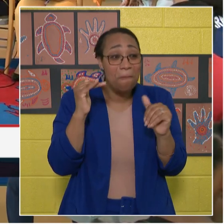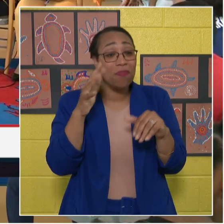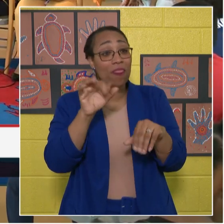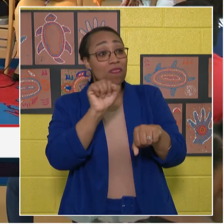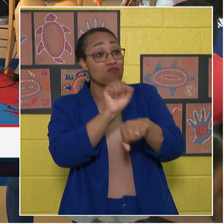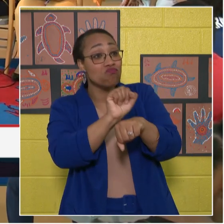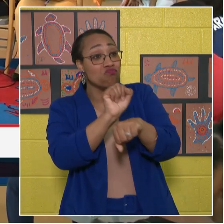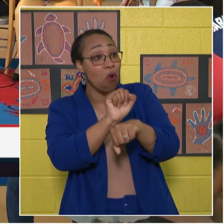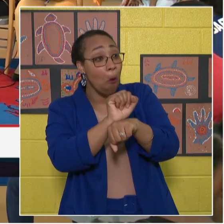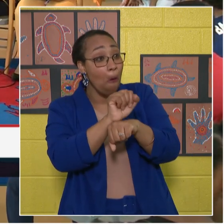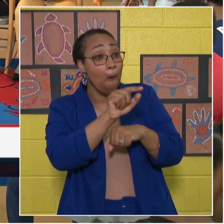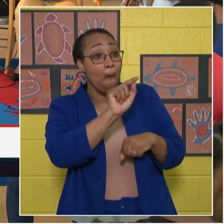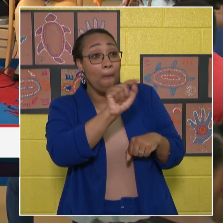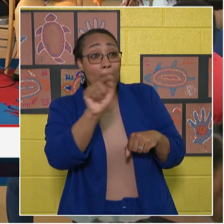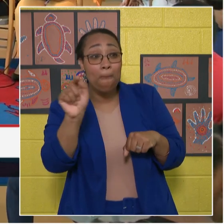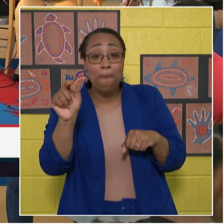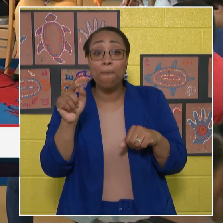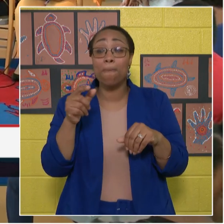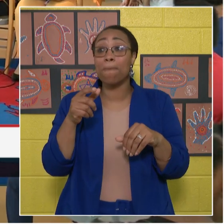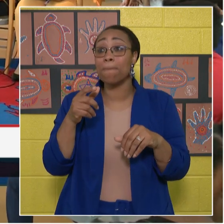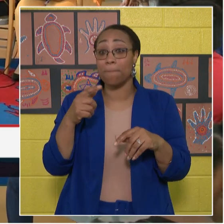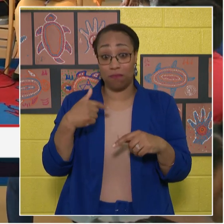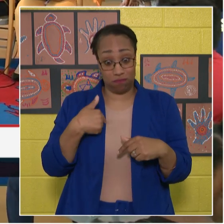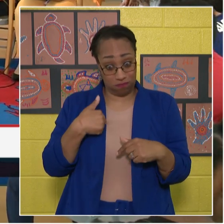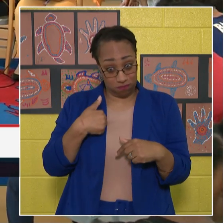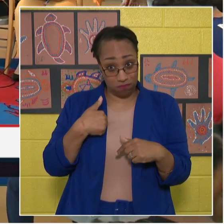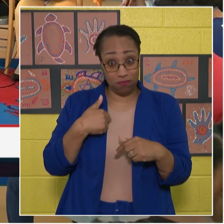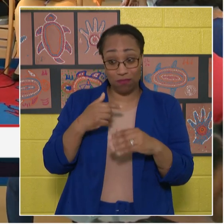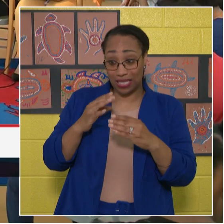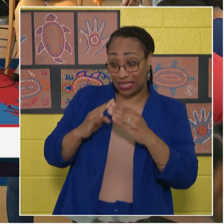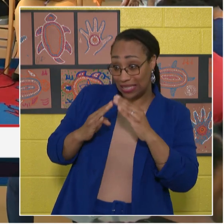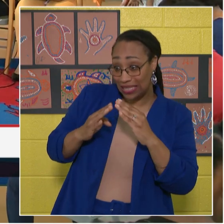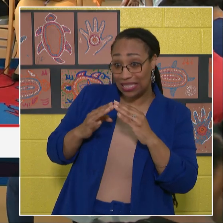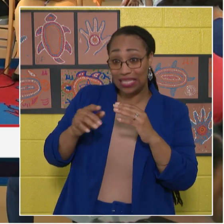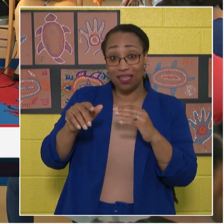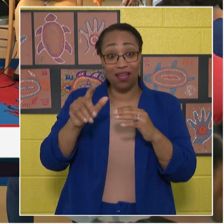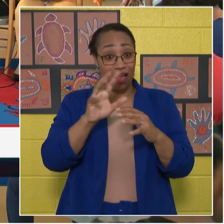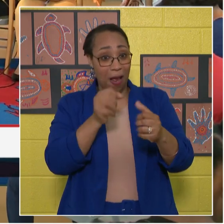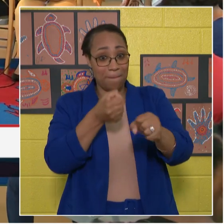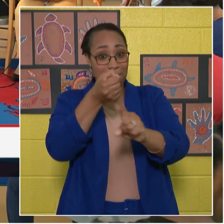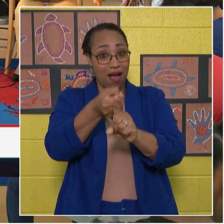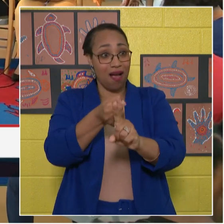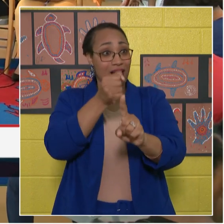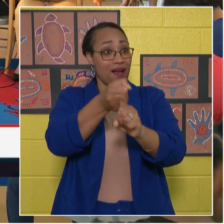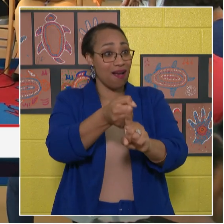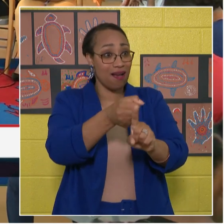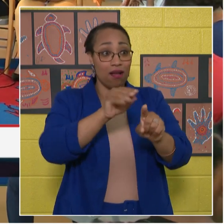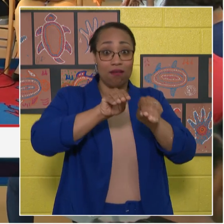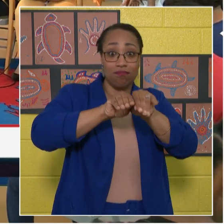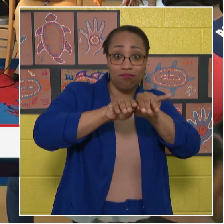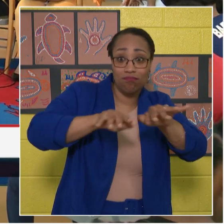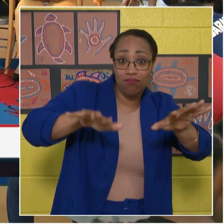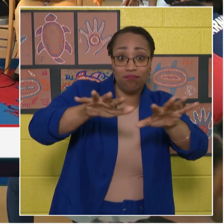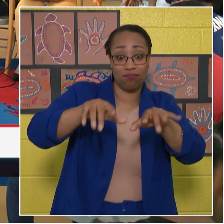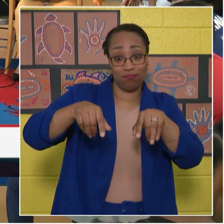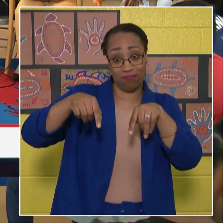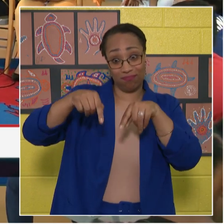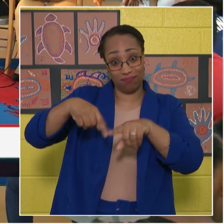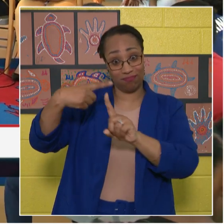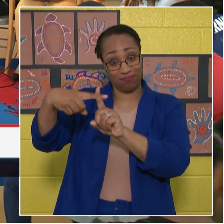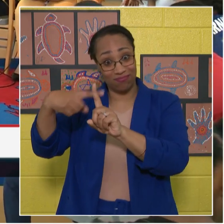and continue to impact Washington, D.C., and to just have great experiences around the